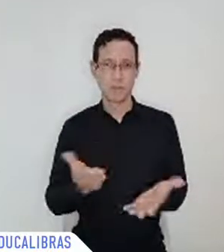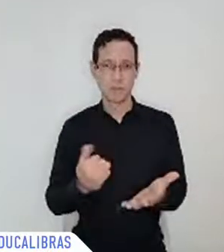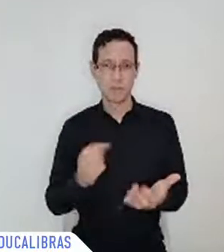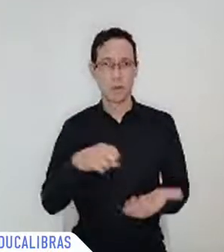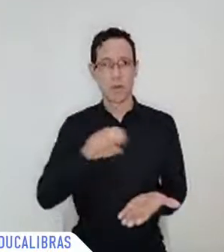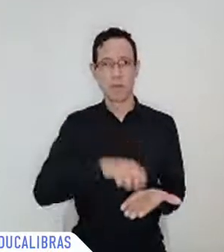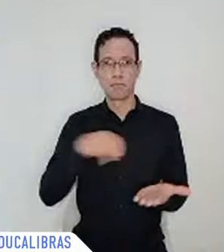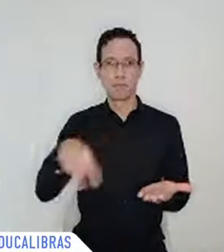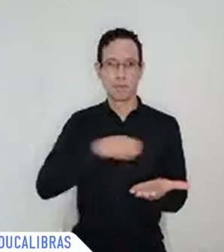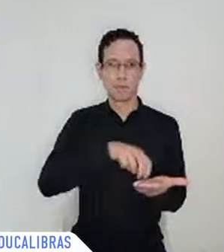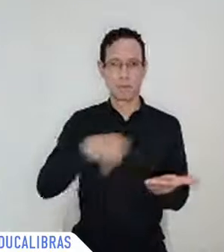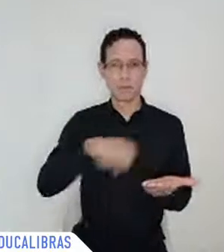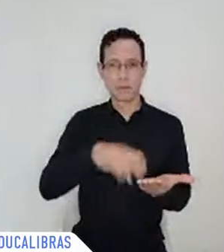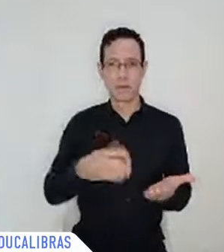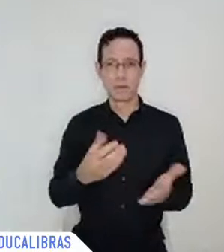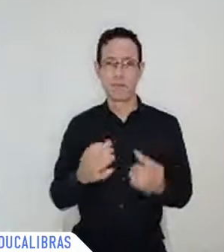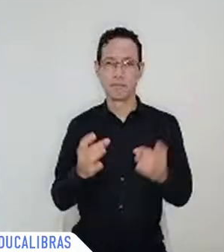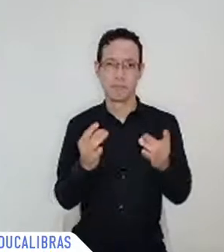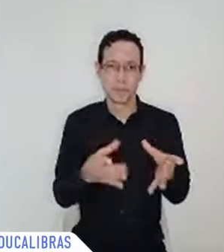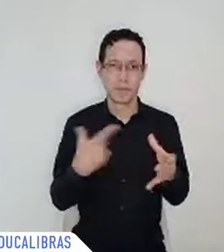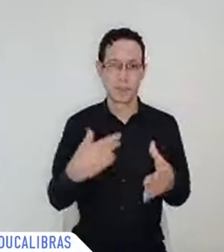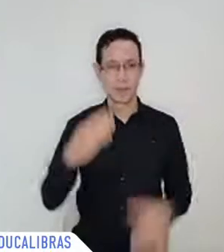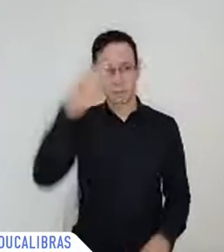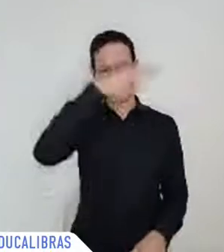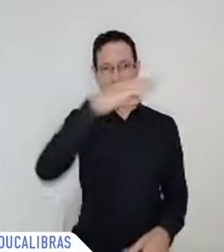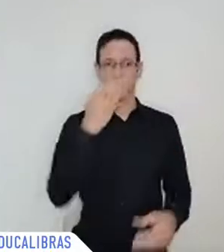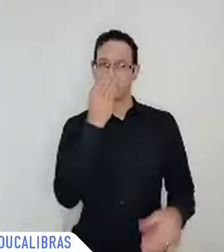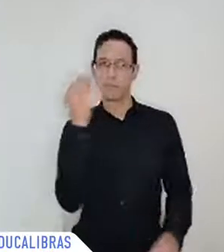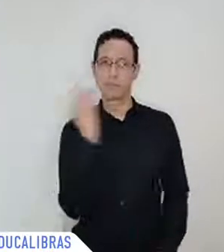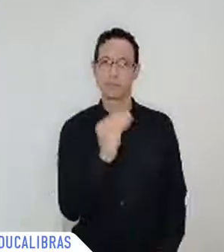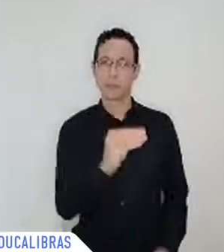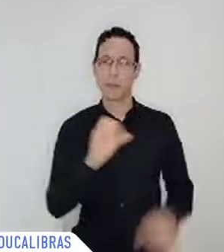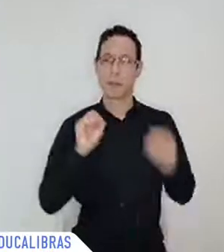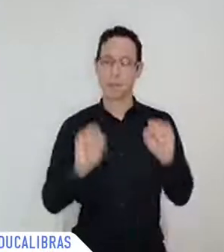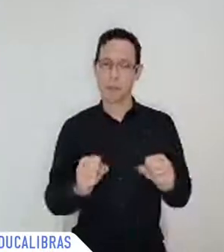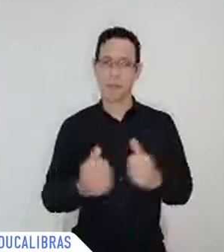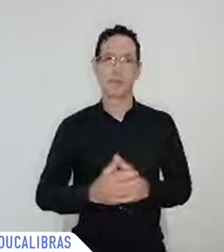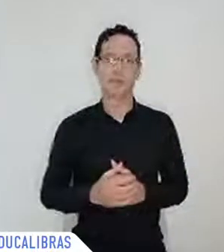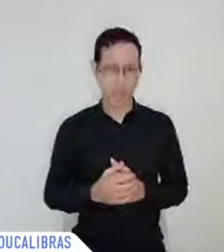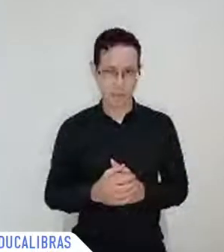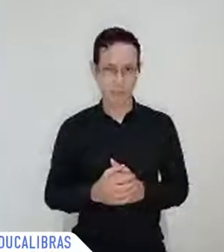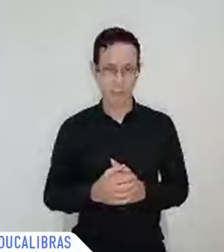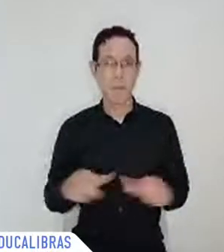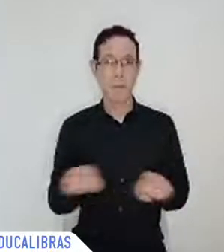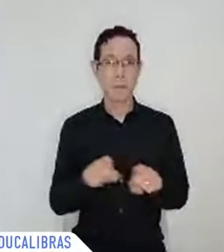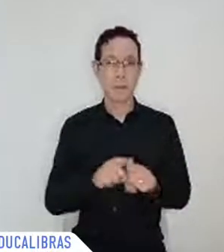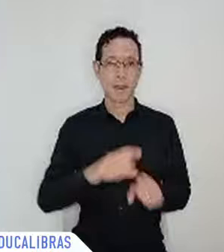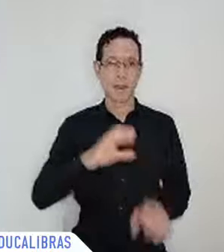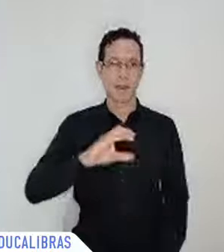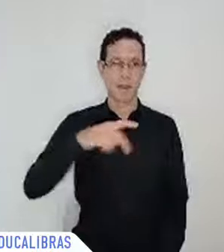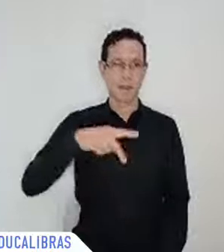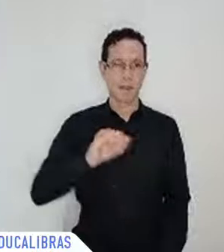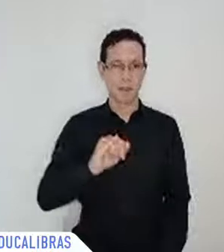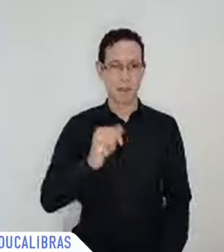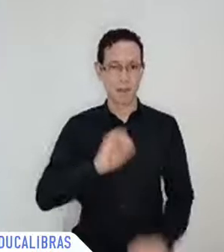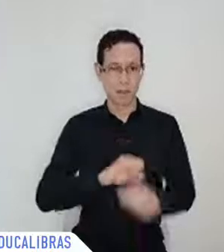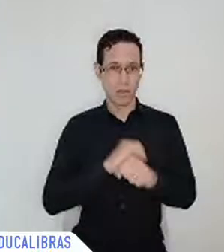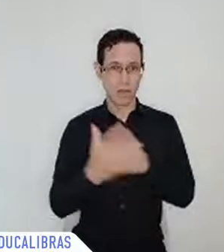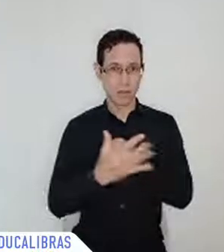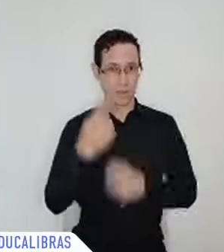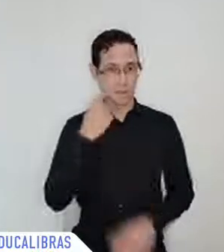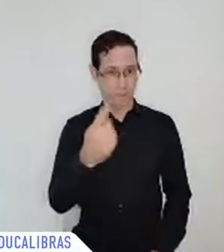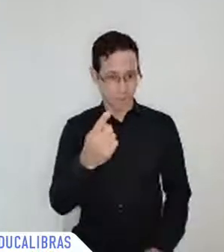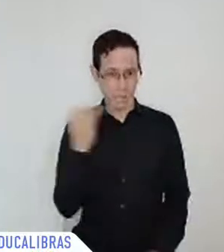change. They might be able to change and help bring Bolsonaro down.